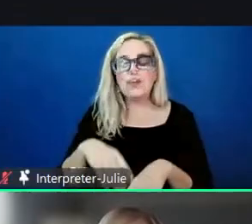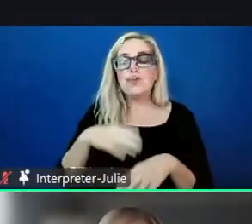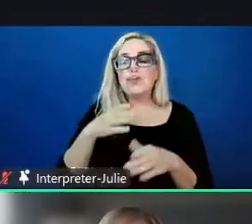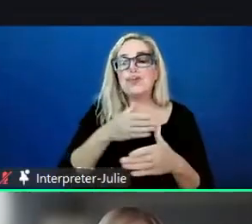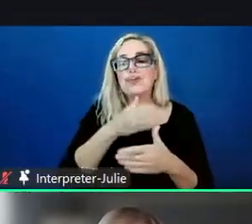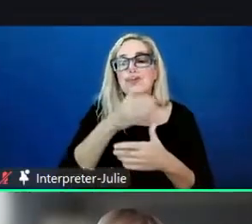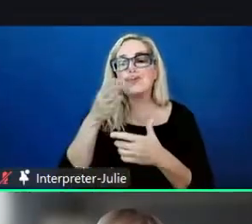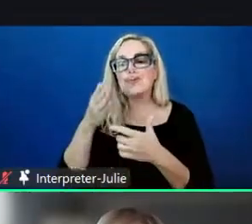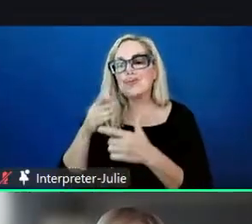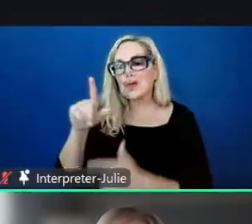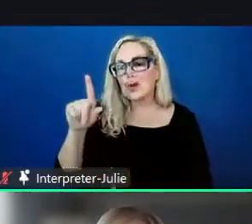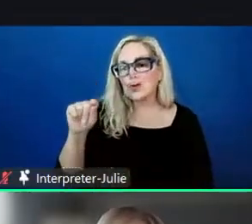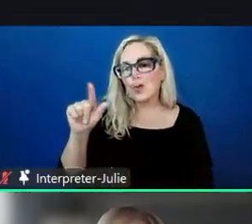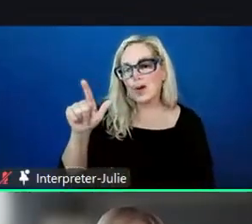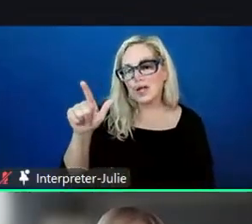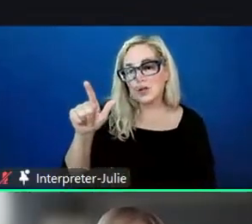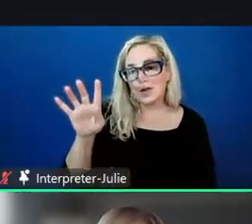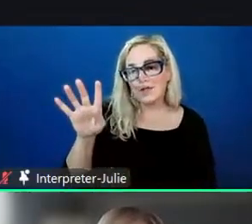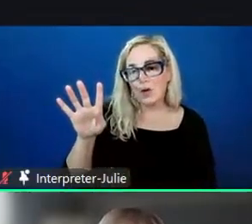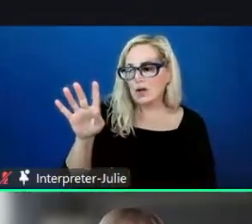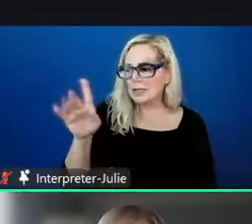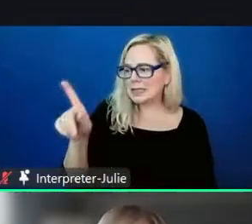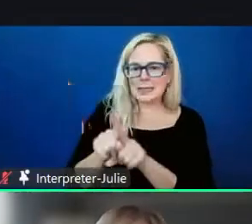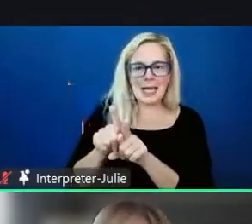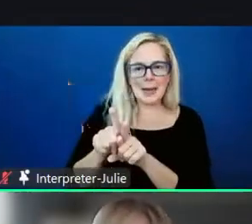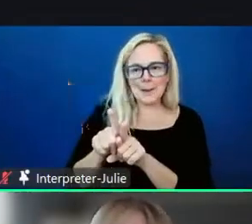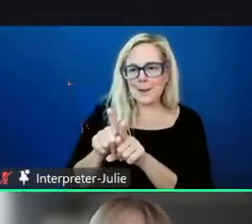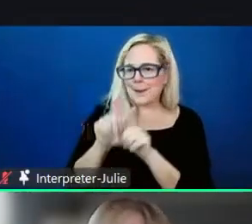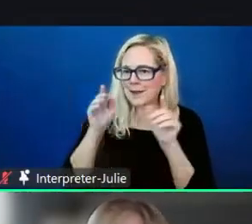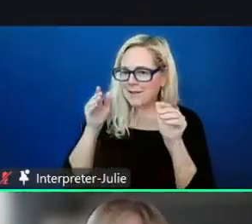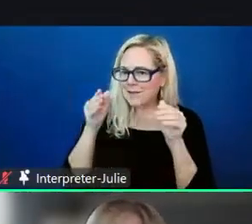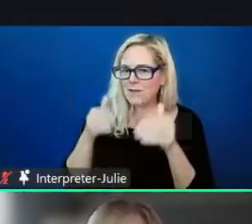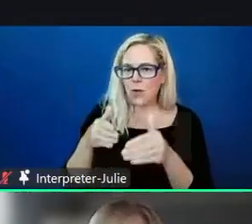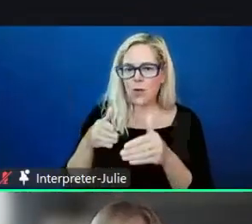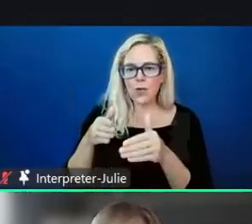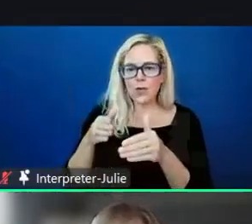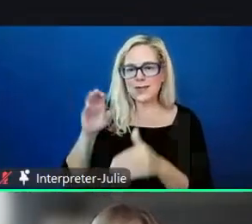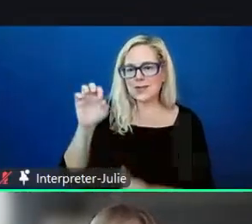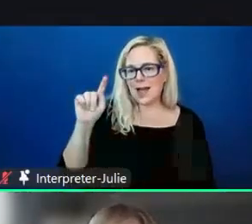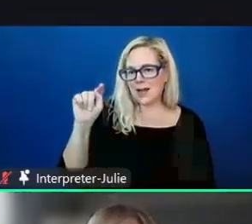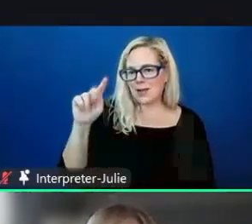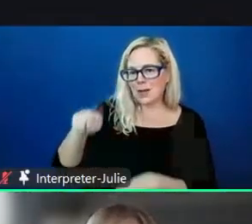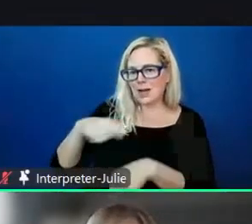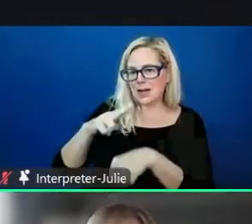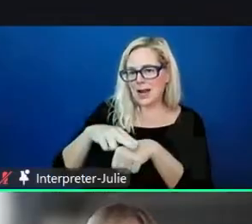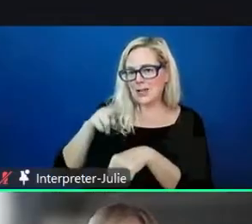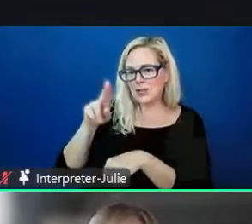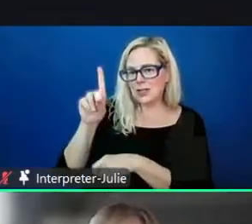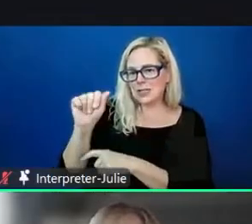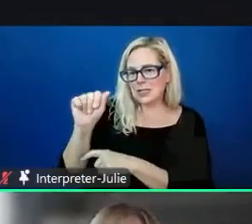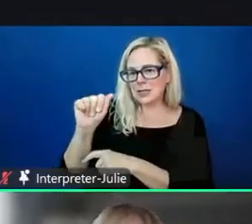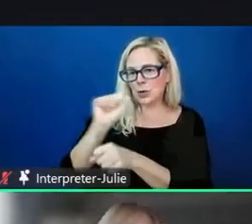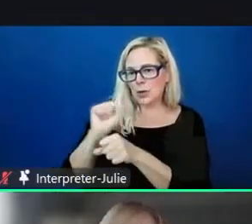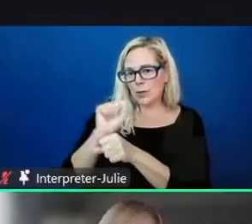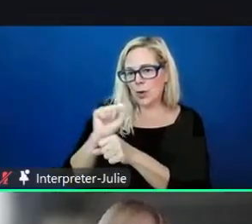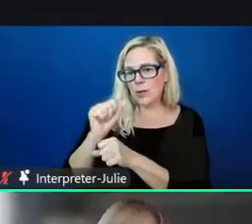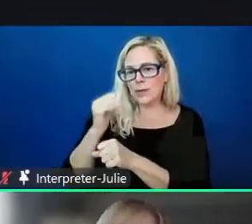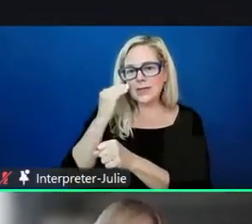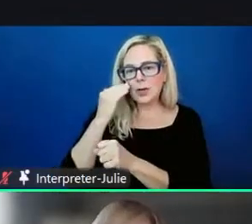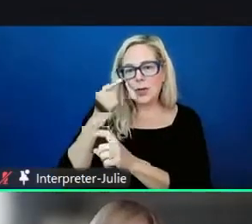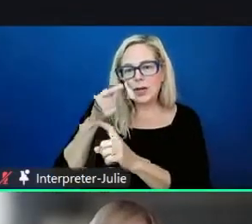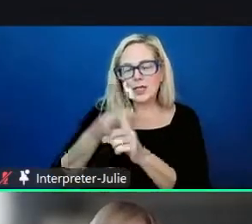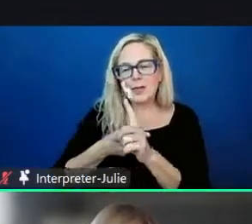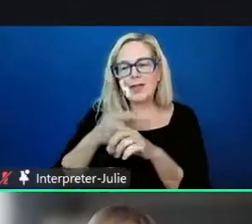did the same focus in October for National Disability Employment Awareness Month, did the national theme